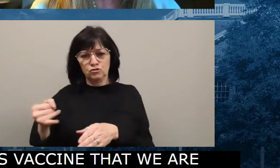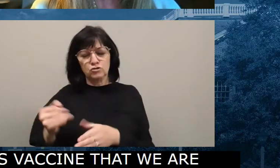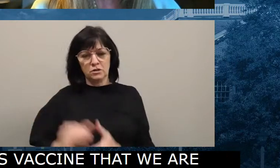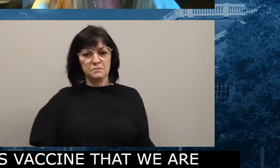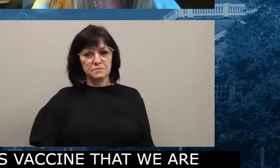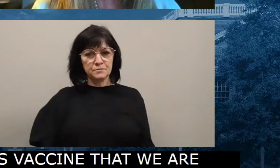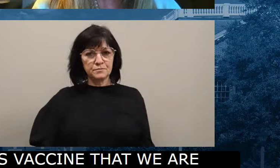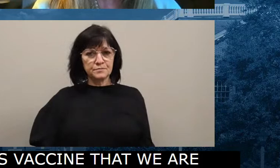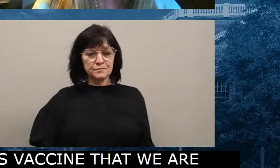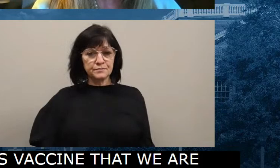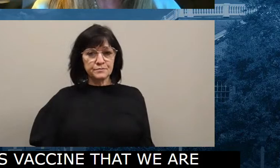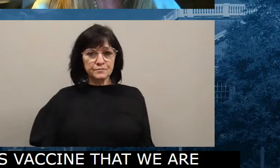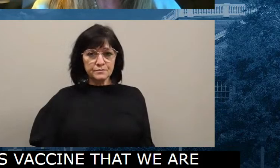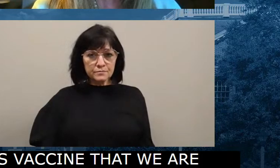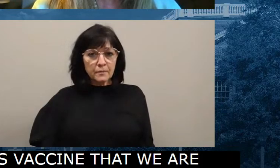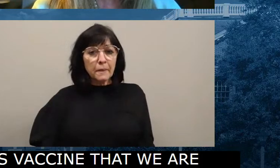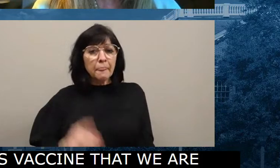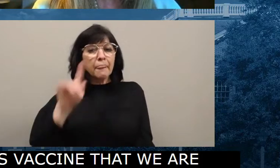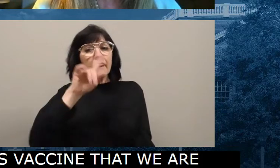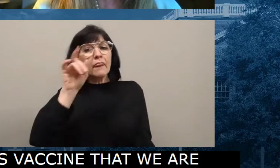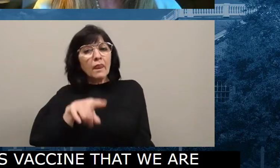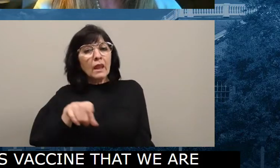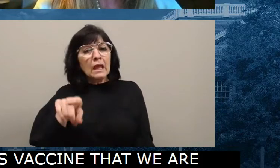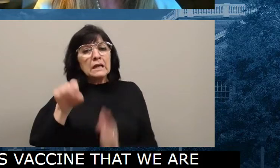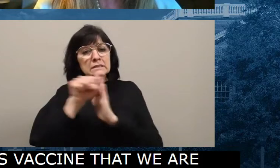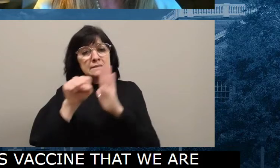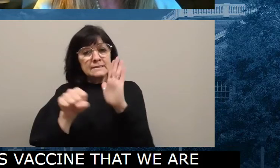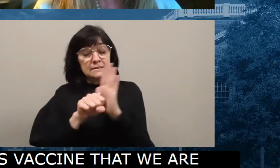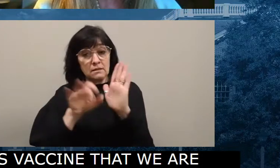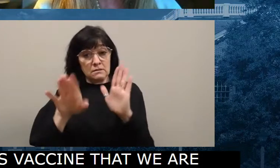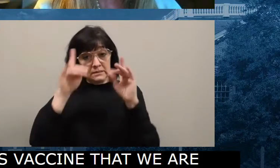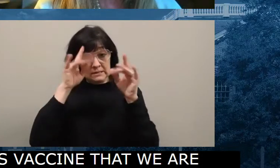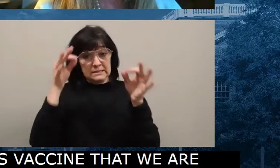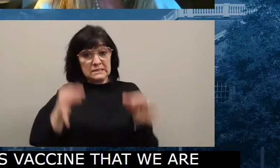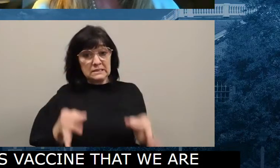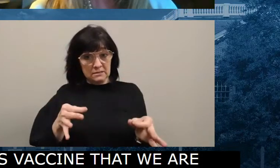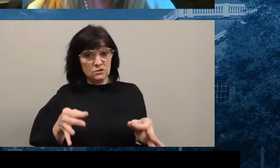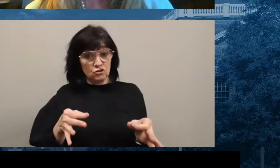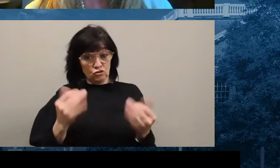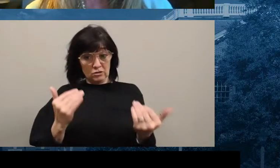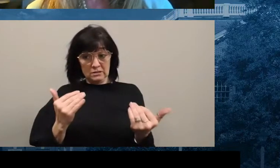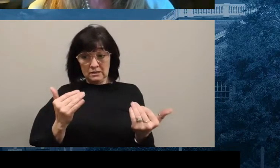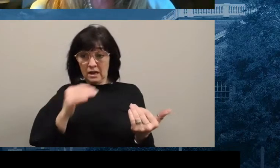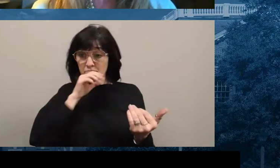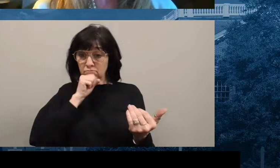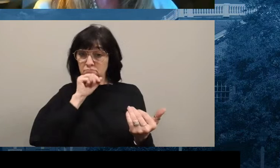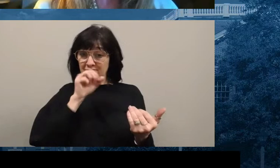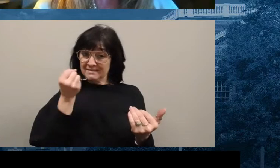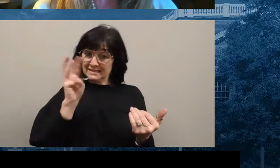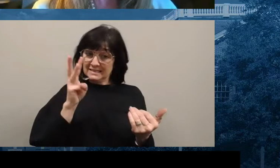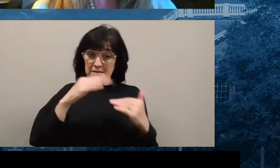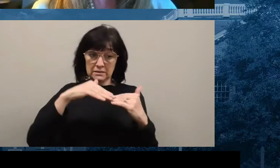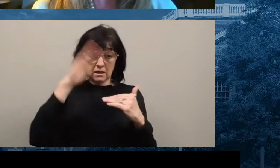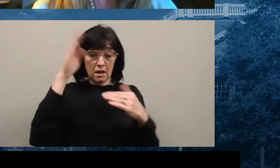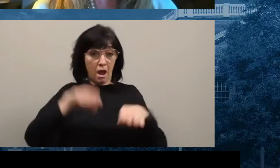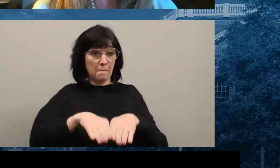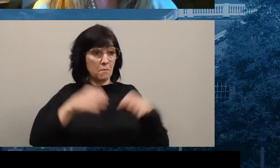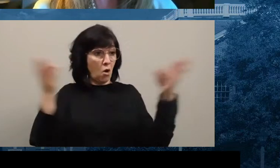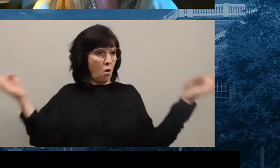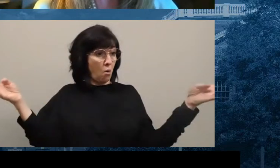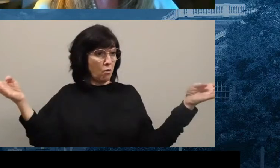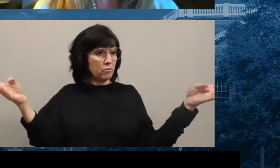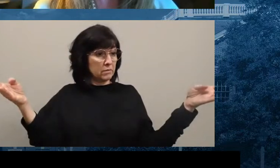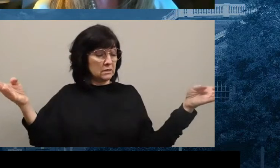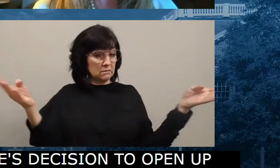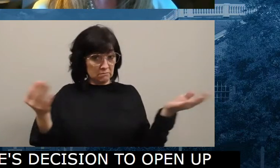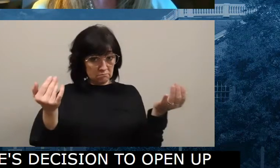And then with the state's decision to open up vaccine eligibility to everyone over the age of 16, is there still an